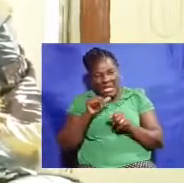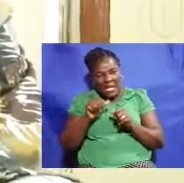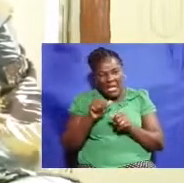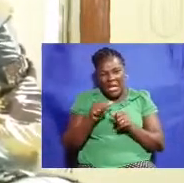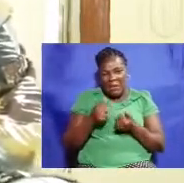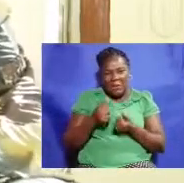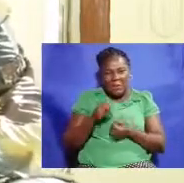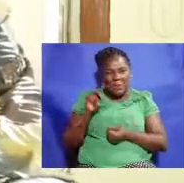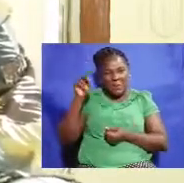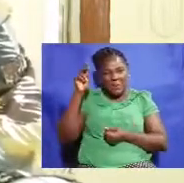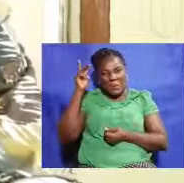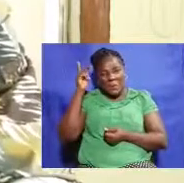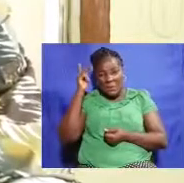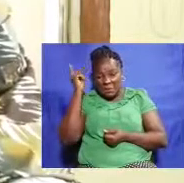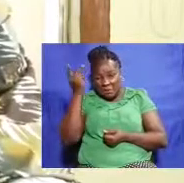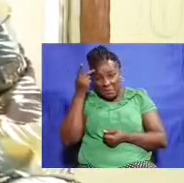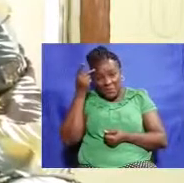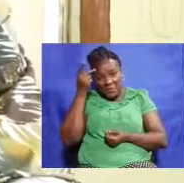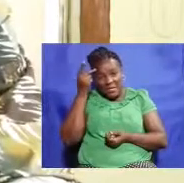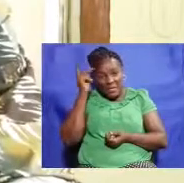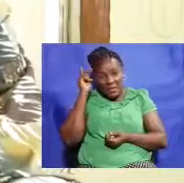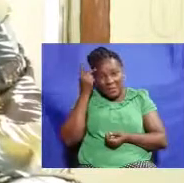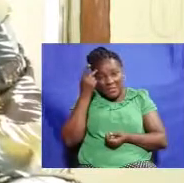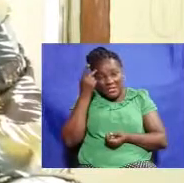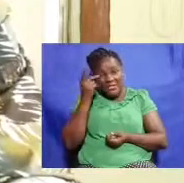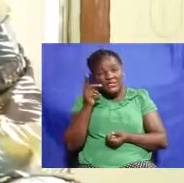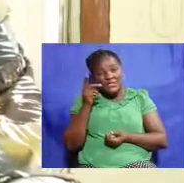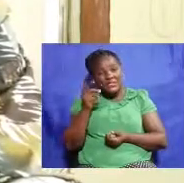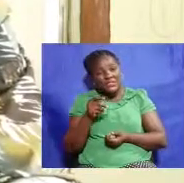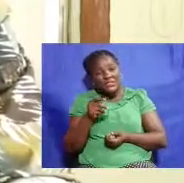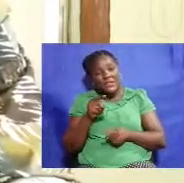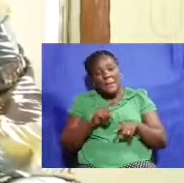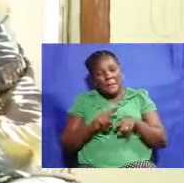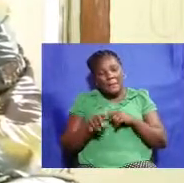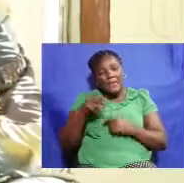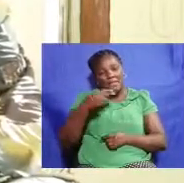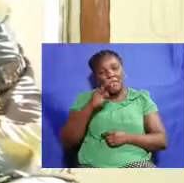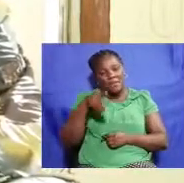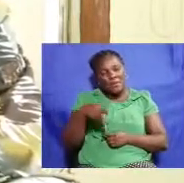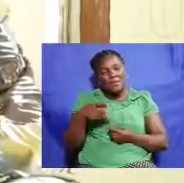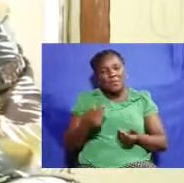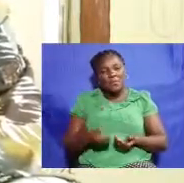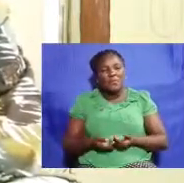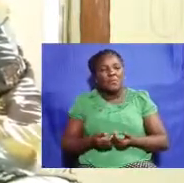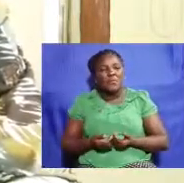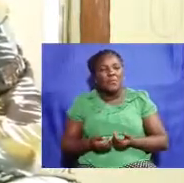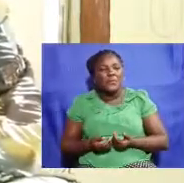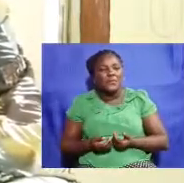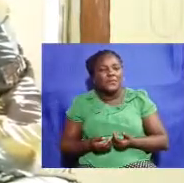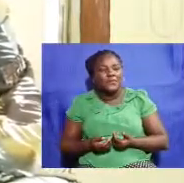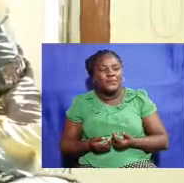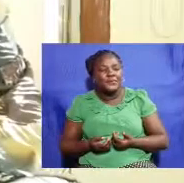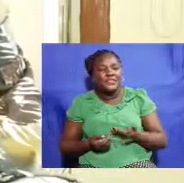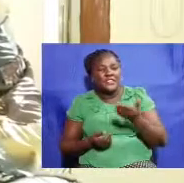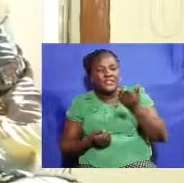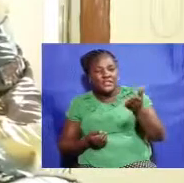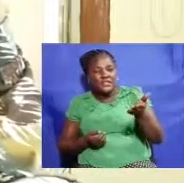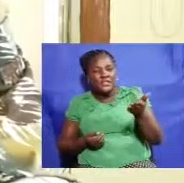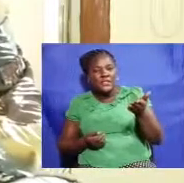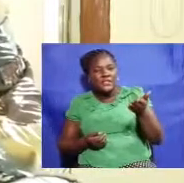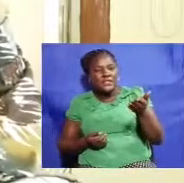them right money. But H4P organization has been on the ball for social